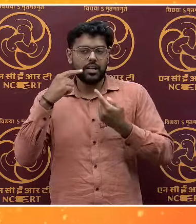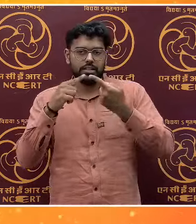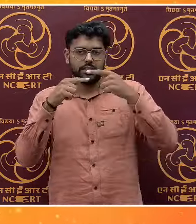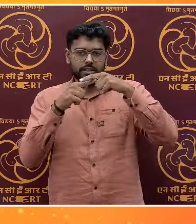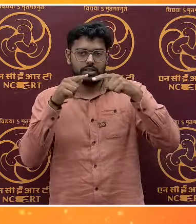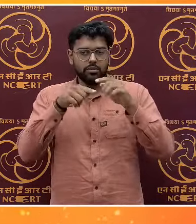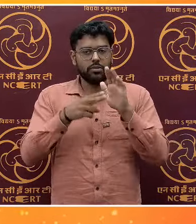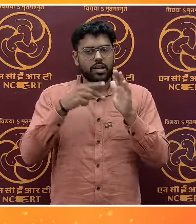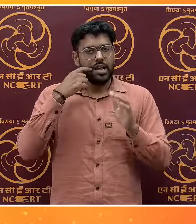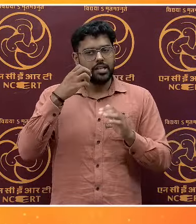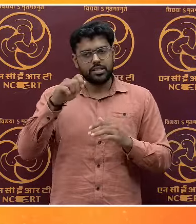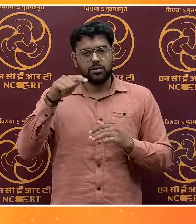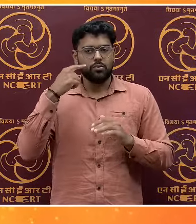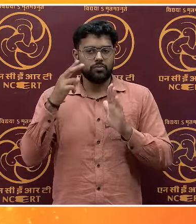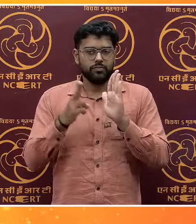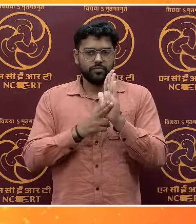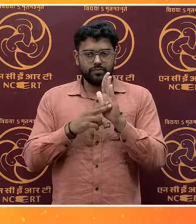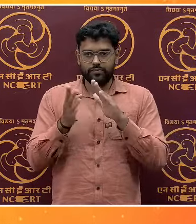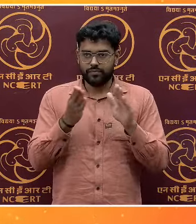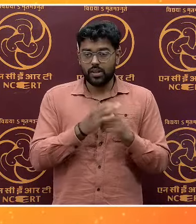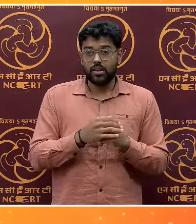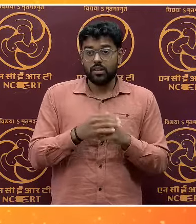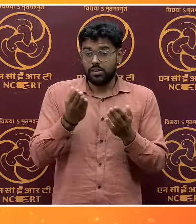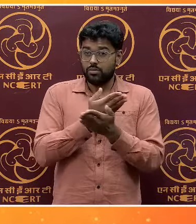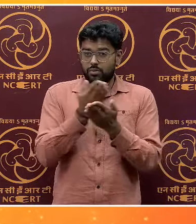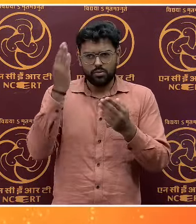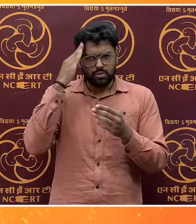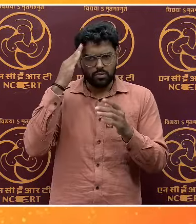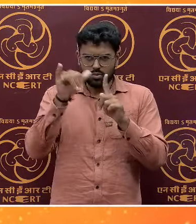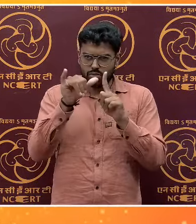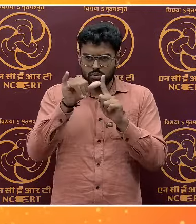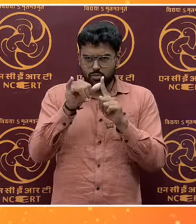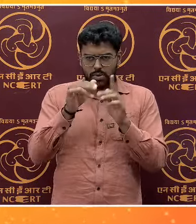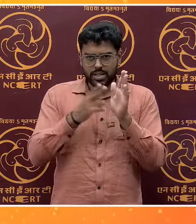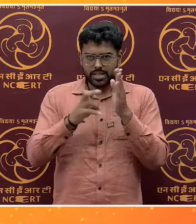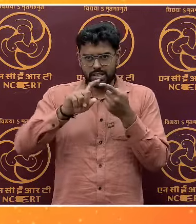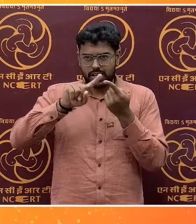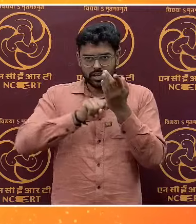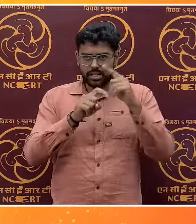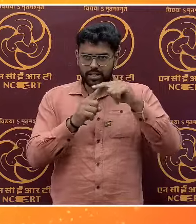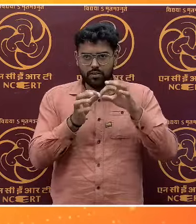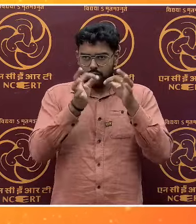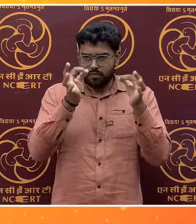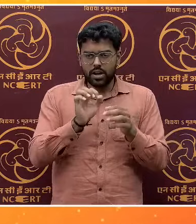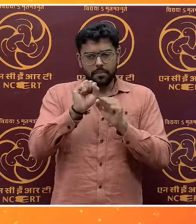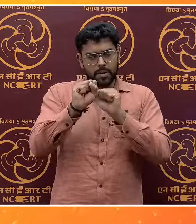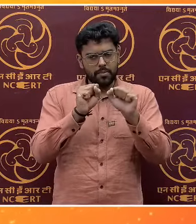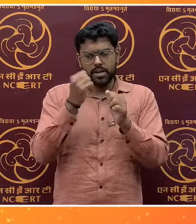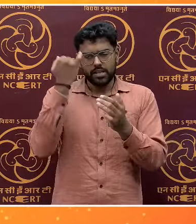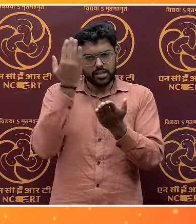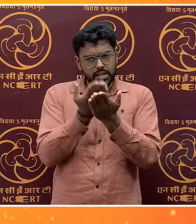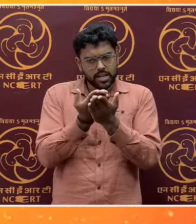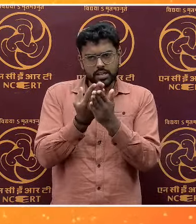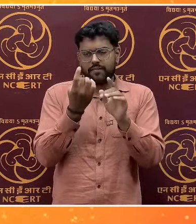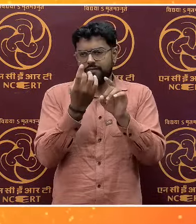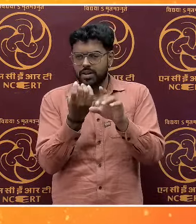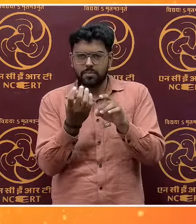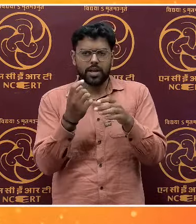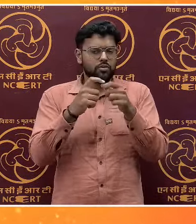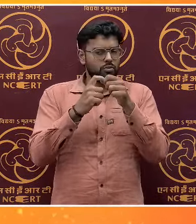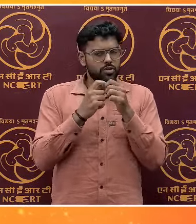dth.class8@ciet.nic.in. And on our YouTube handle, NCERT Official, you can send us your questions, suggestions, and your